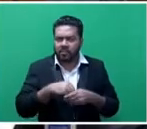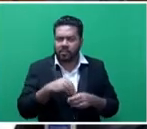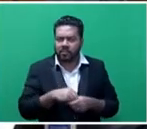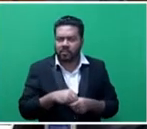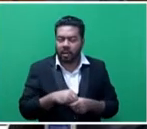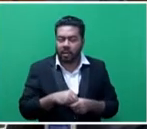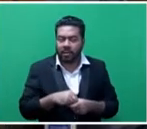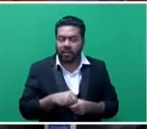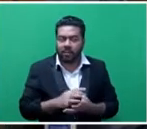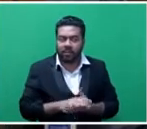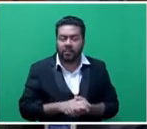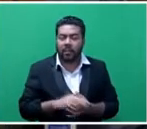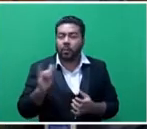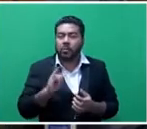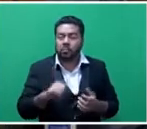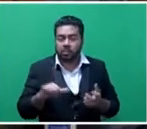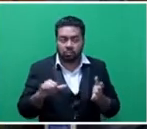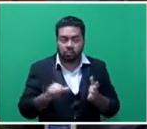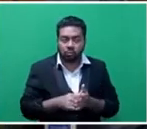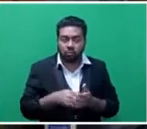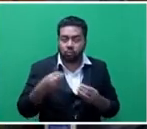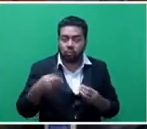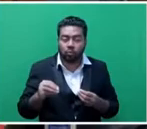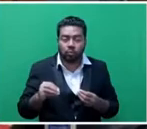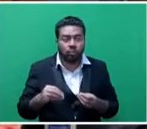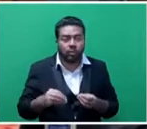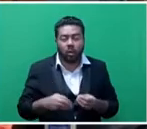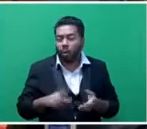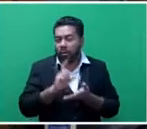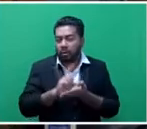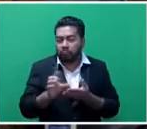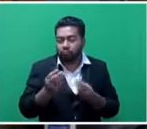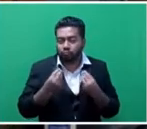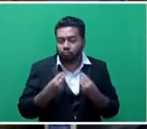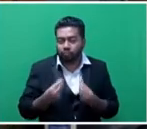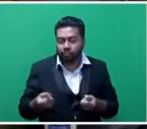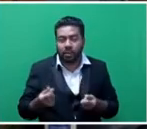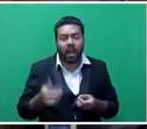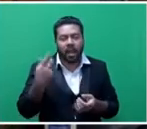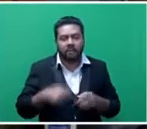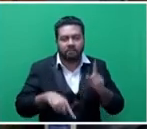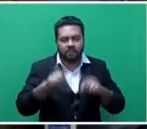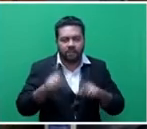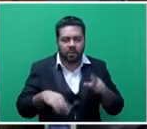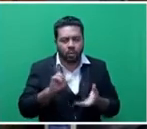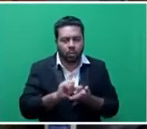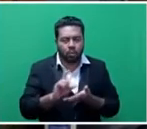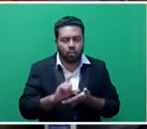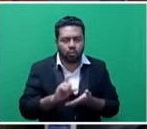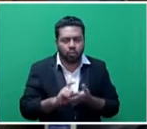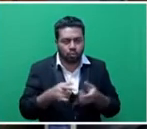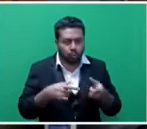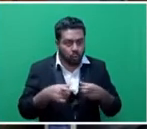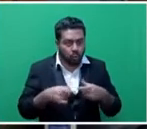that entities which had been issued unqualified opinion or clean opinion had various control issues which had been